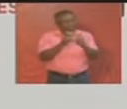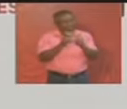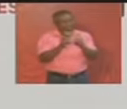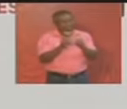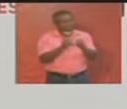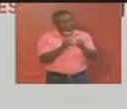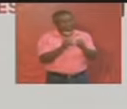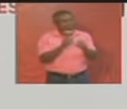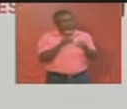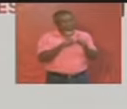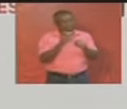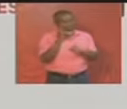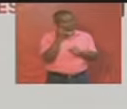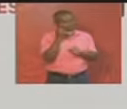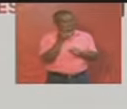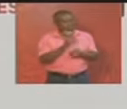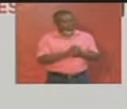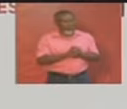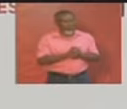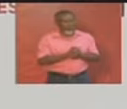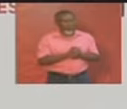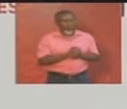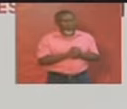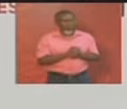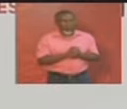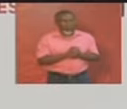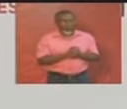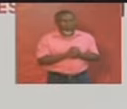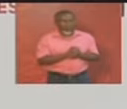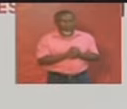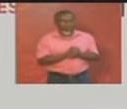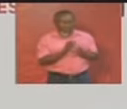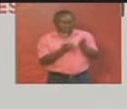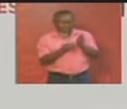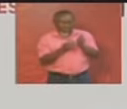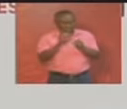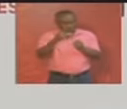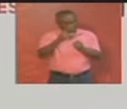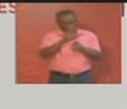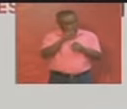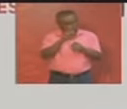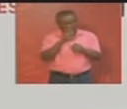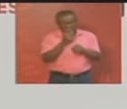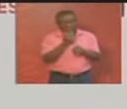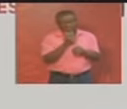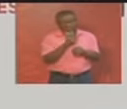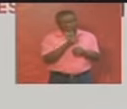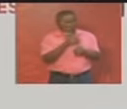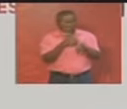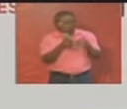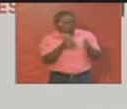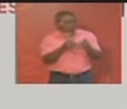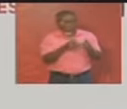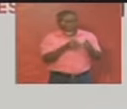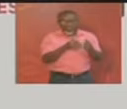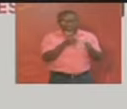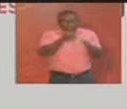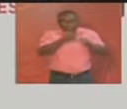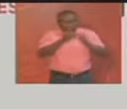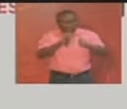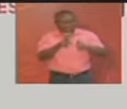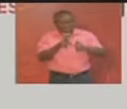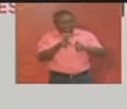on to this first part of the second question, before we go to Dr. Hoyt, again, just to remind you that whether someone is symptomatic or